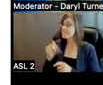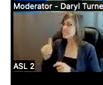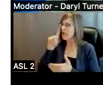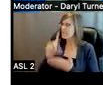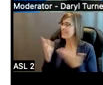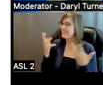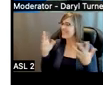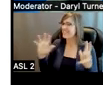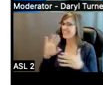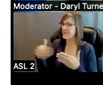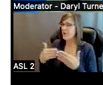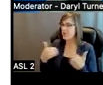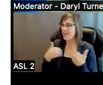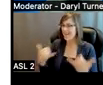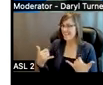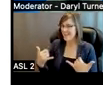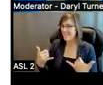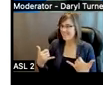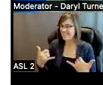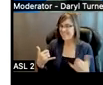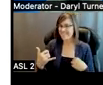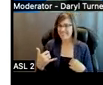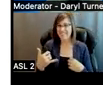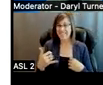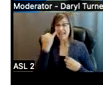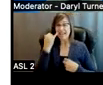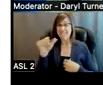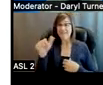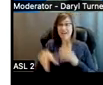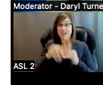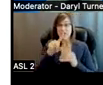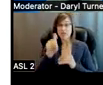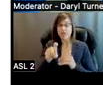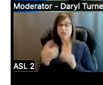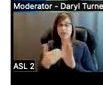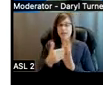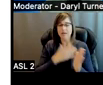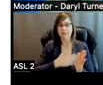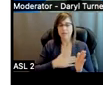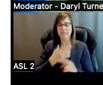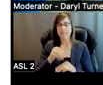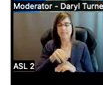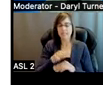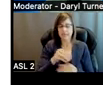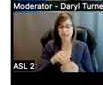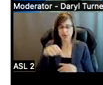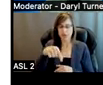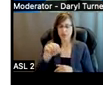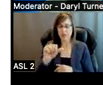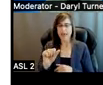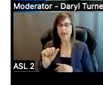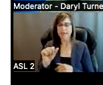that that is all I have at this time. Okay. If there are additional questions, once again, please submit into the Q&A box.